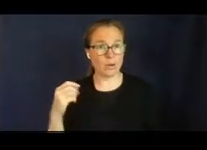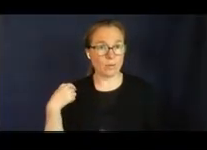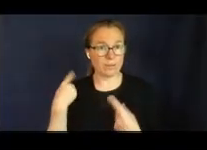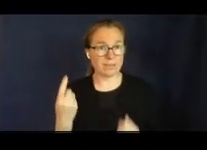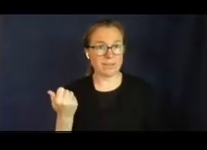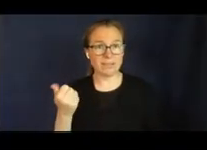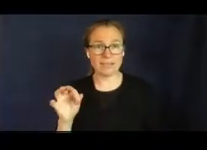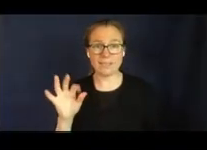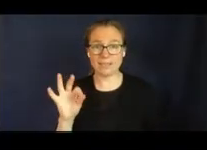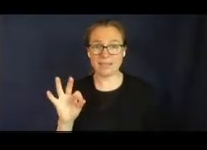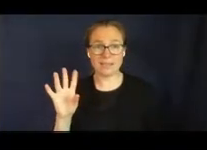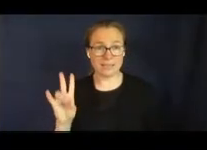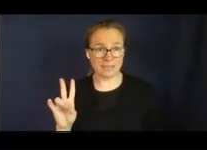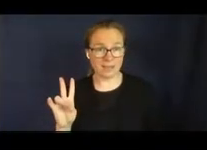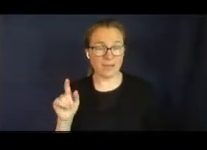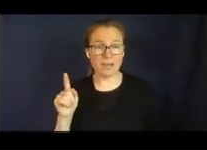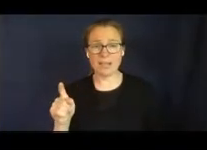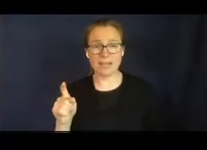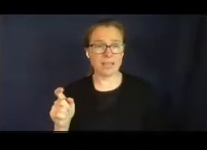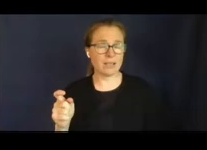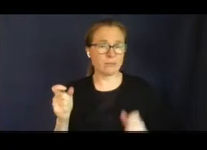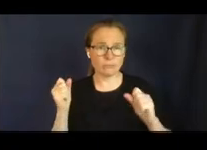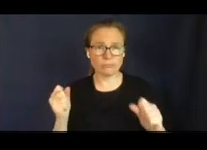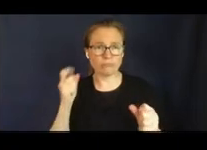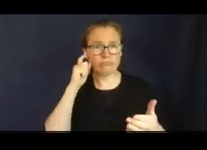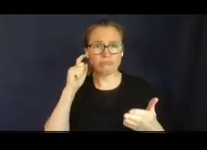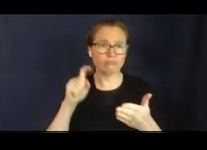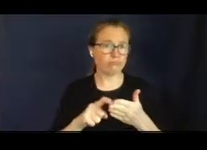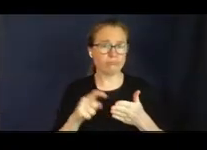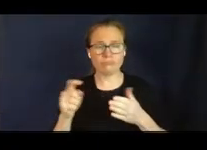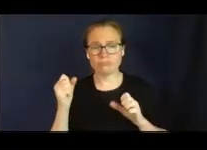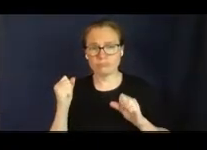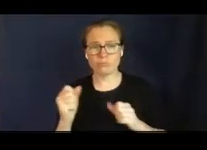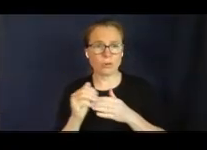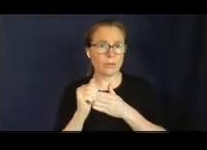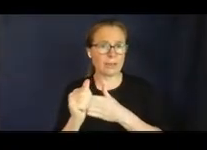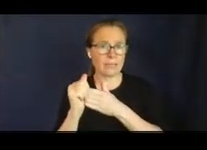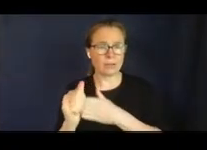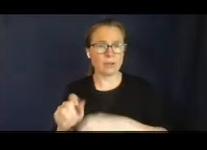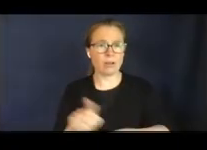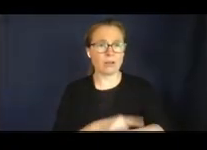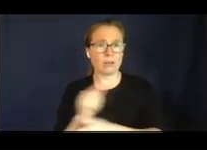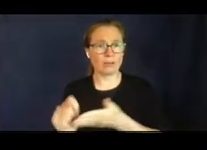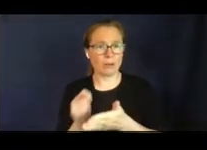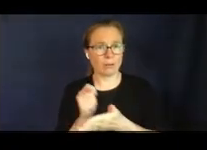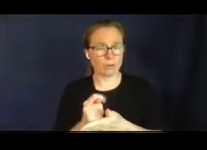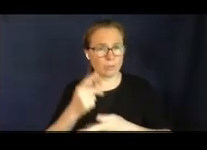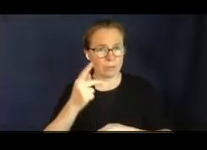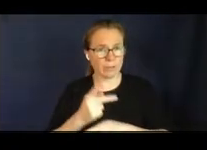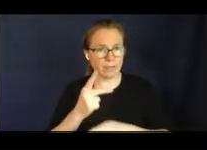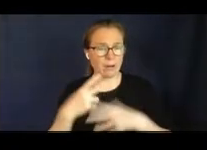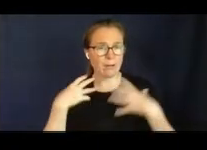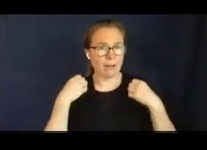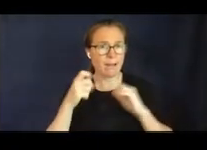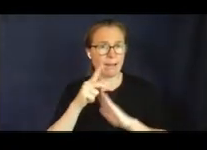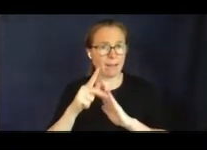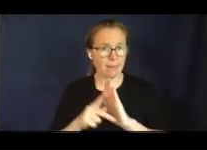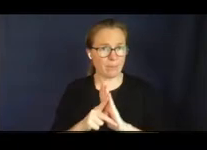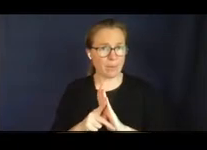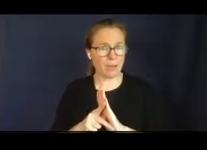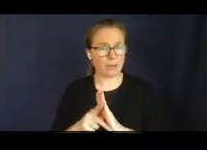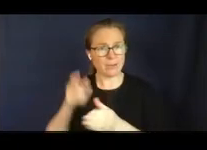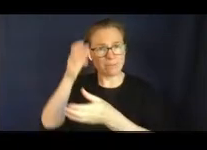He's widely recognized as one of the leading long-term care and health policy resources in Oregon, and we are thrilled to have him.